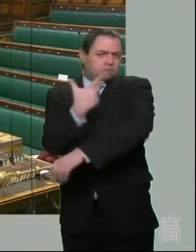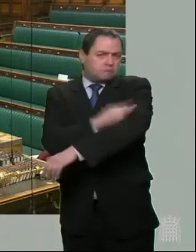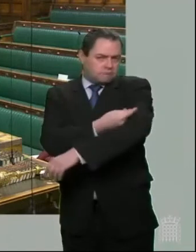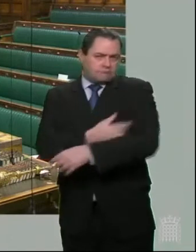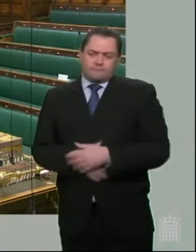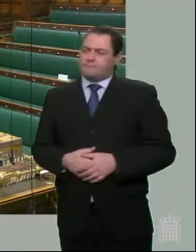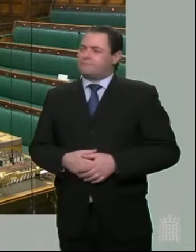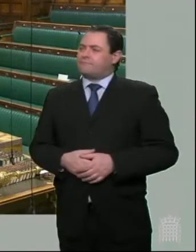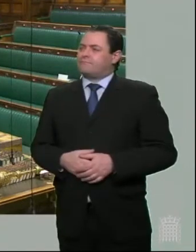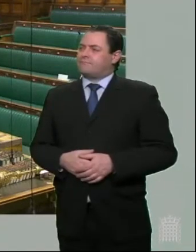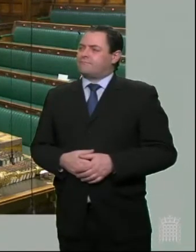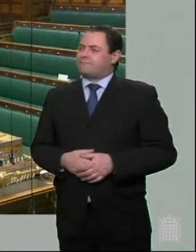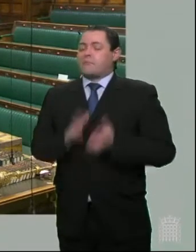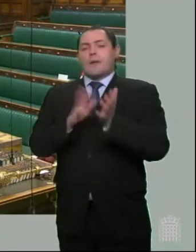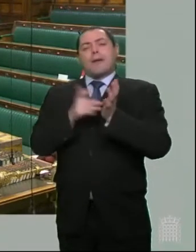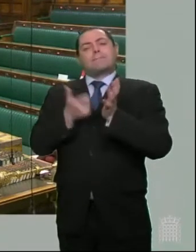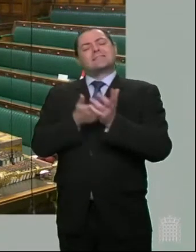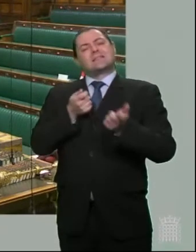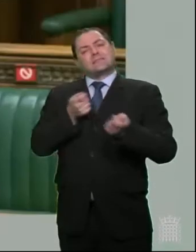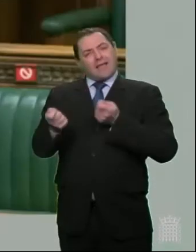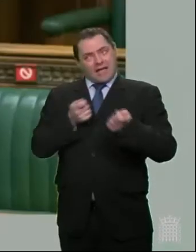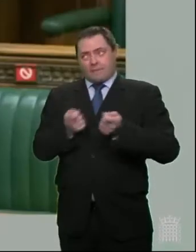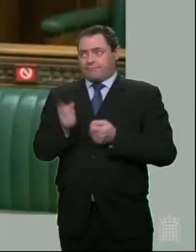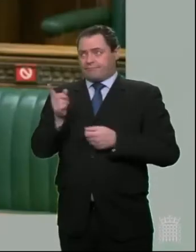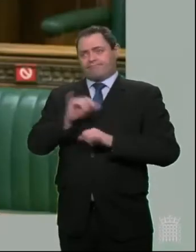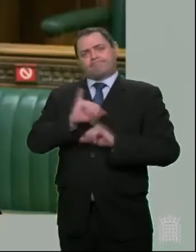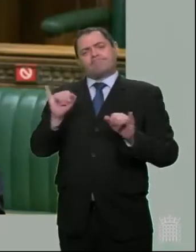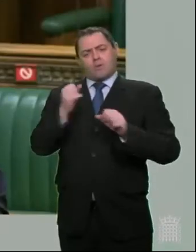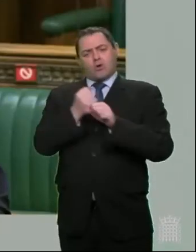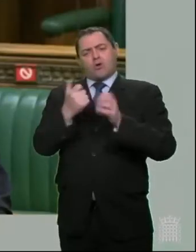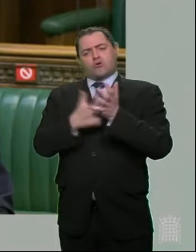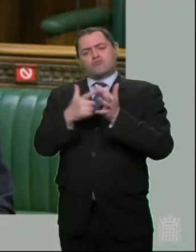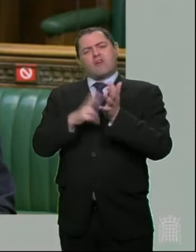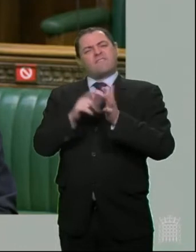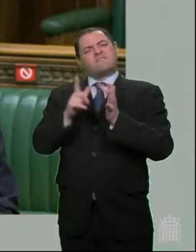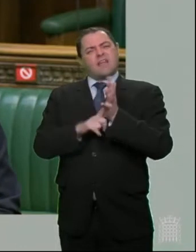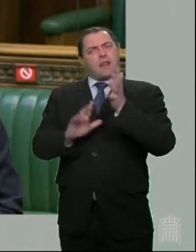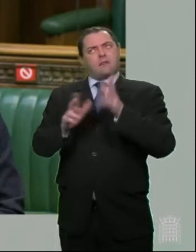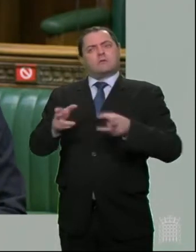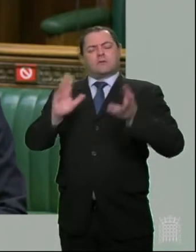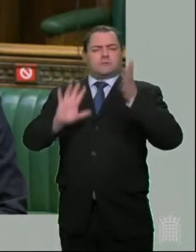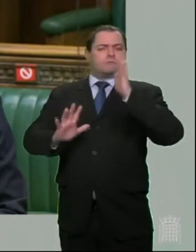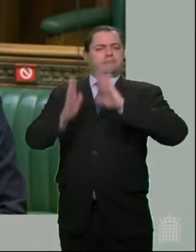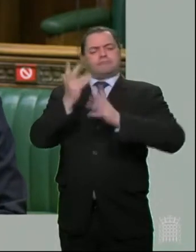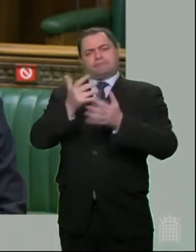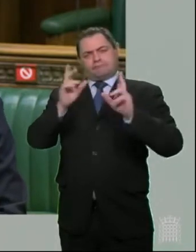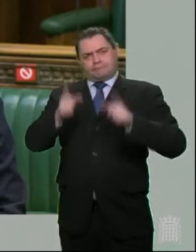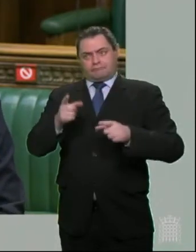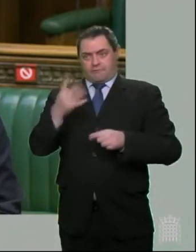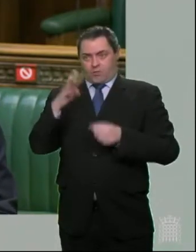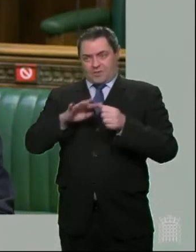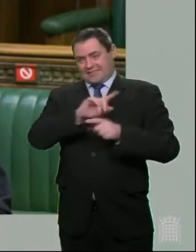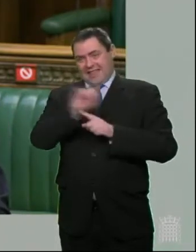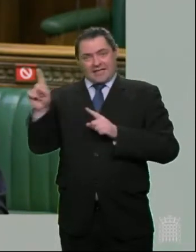Mr. Speaker, almost 4 years on from the Grenfell tragedy, government inaction on the cladding crisis means that hundreds of thousands of leaseholders, including